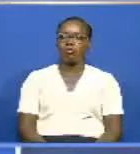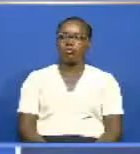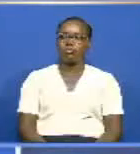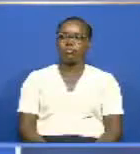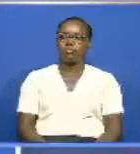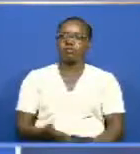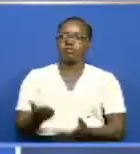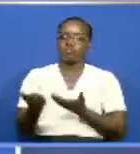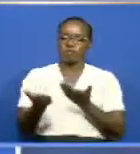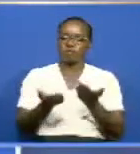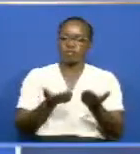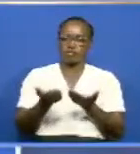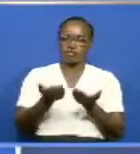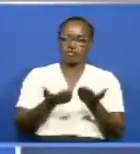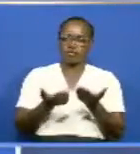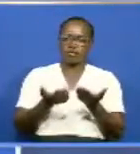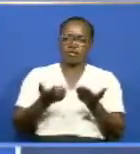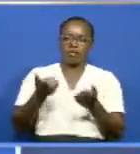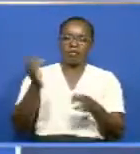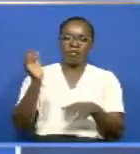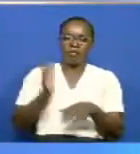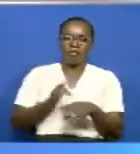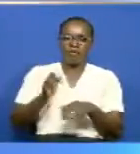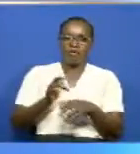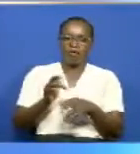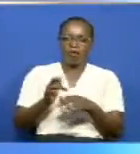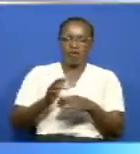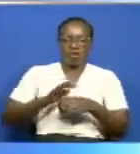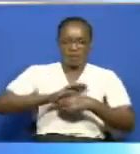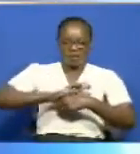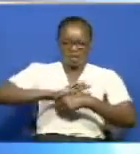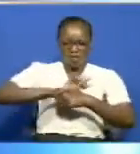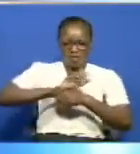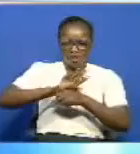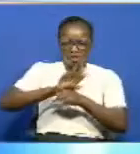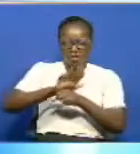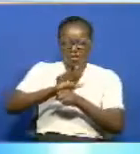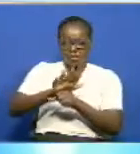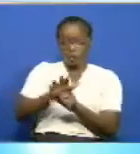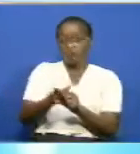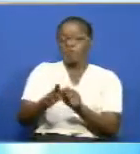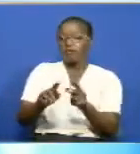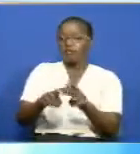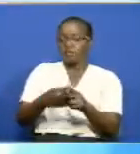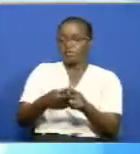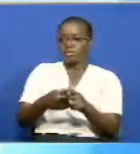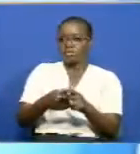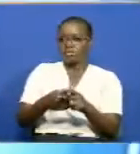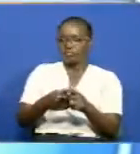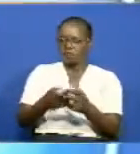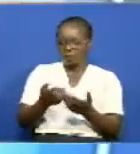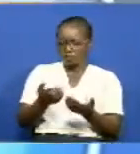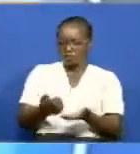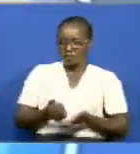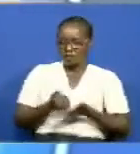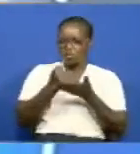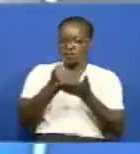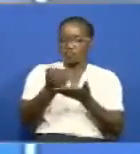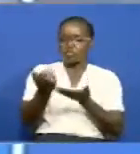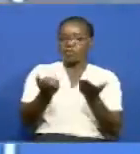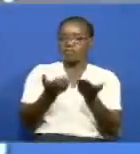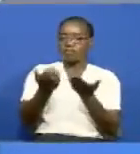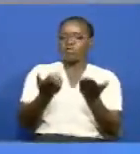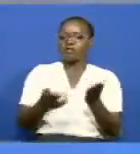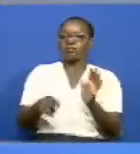And businesses were worst affected following the advent of the COVID-19 pandemic in a bid to cushion traders from the